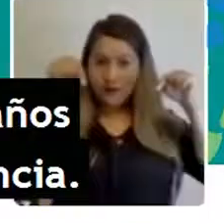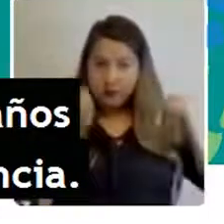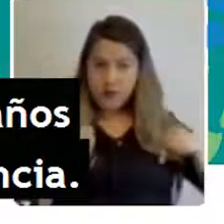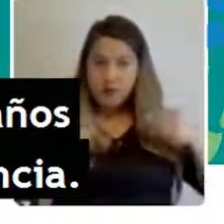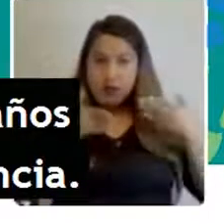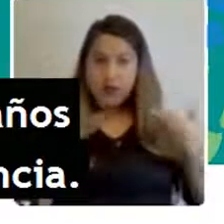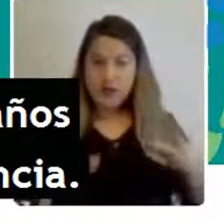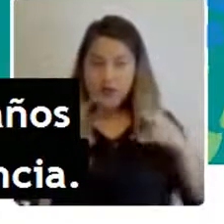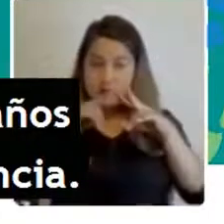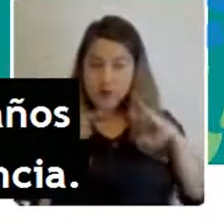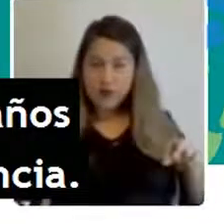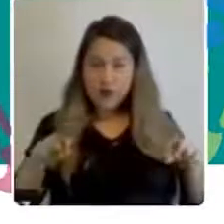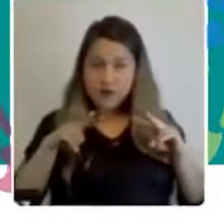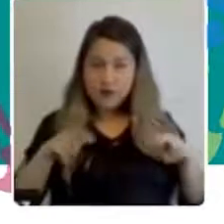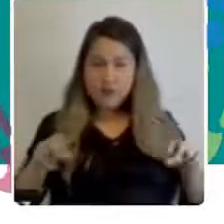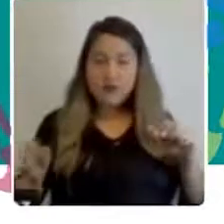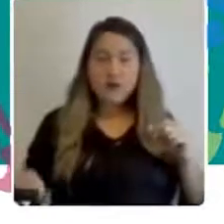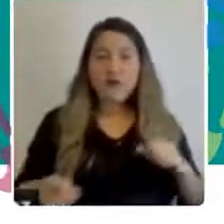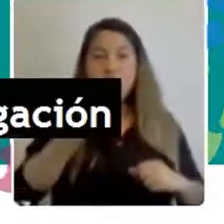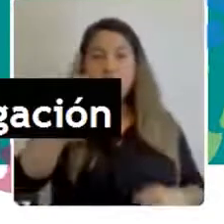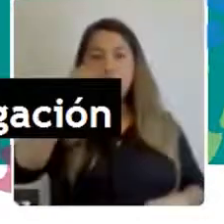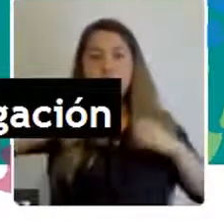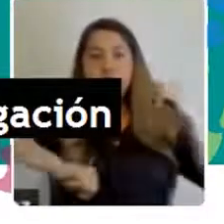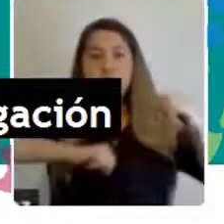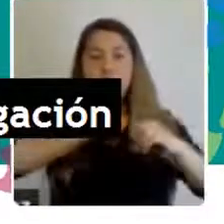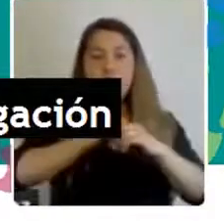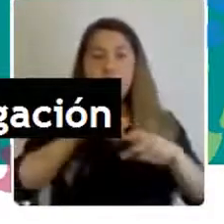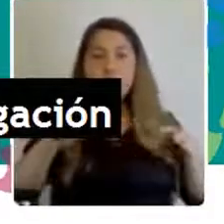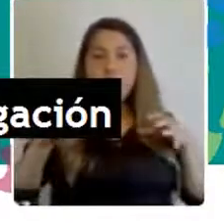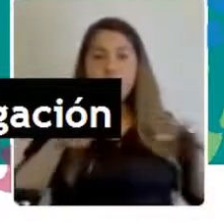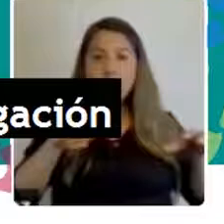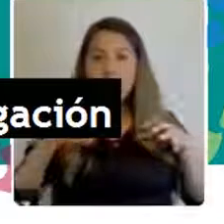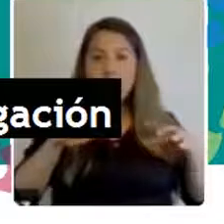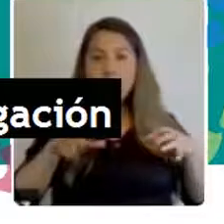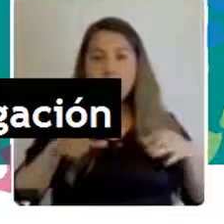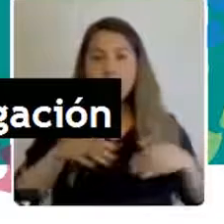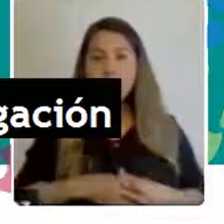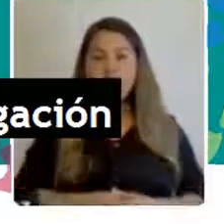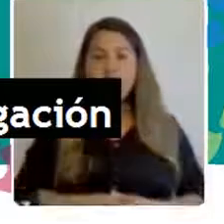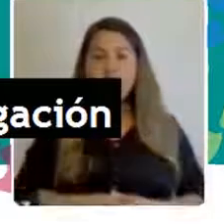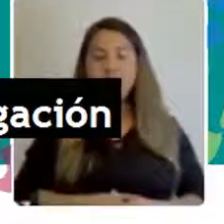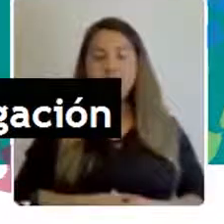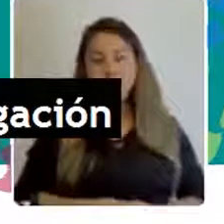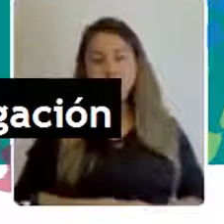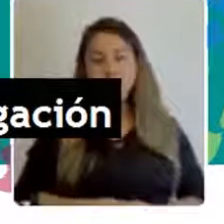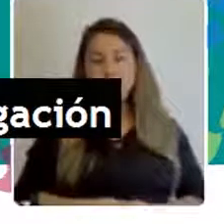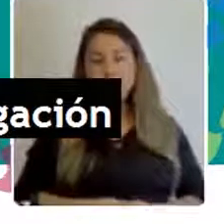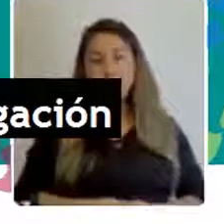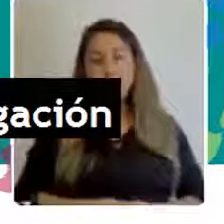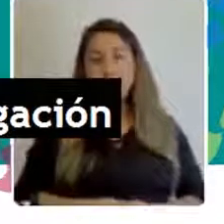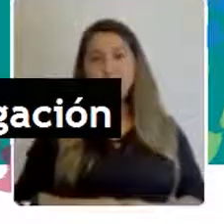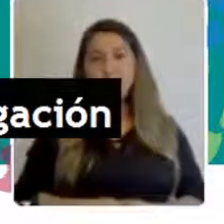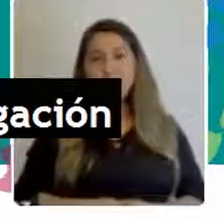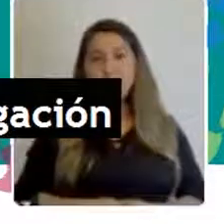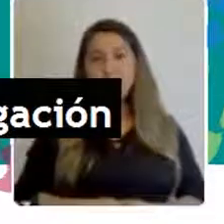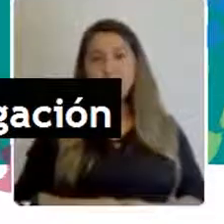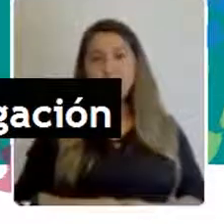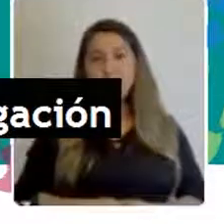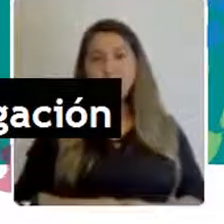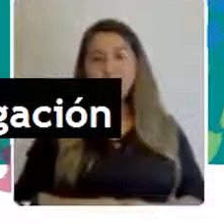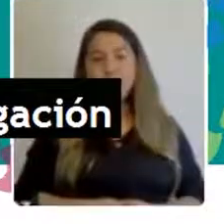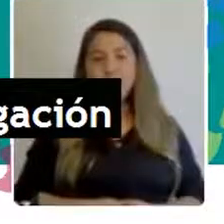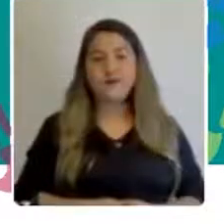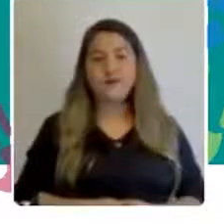these reference networks. So of course there is a big also effort on research on